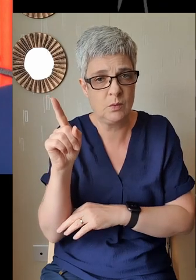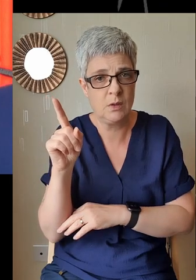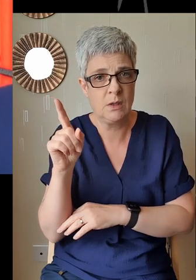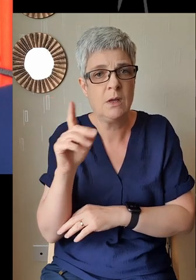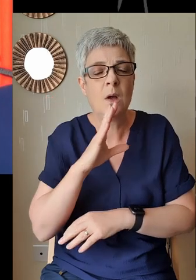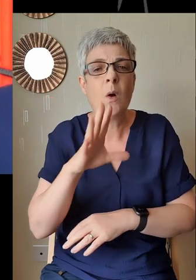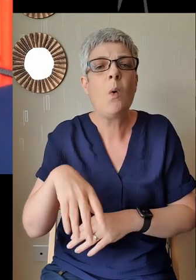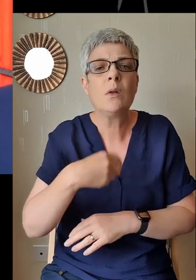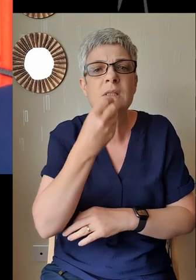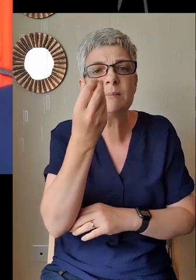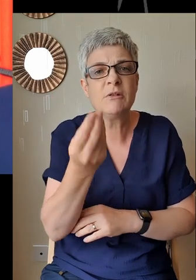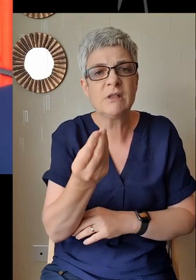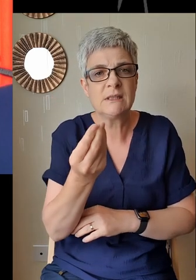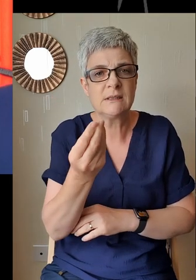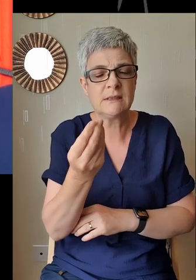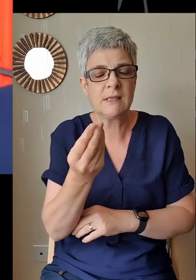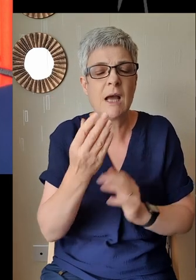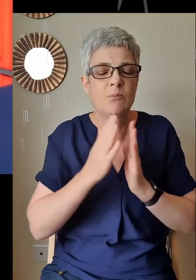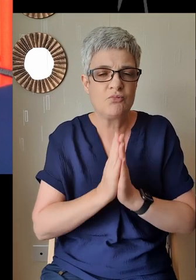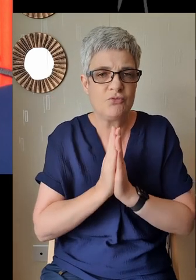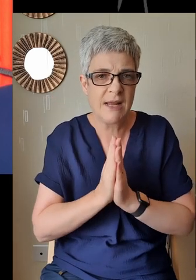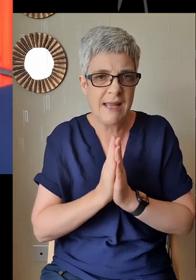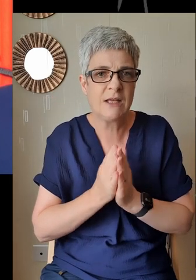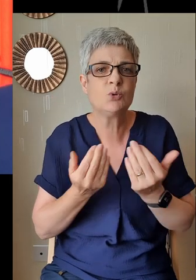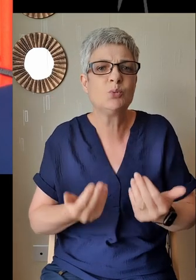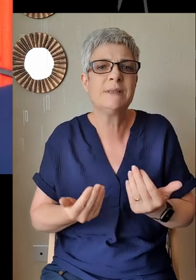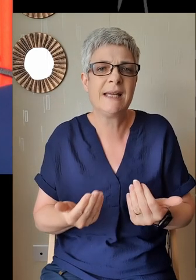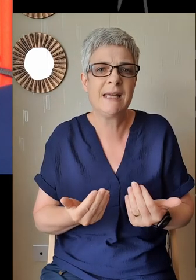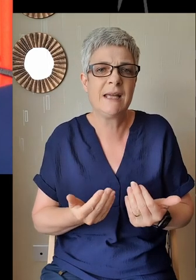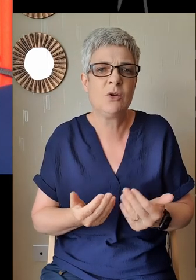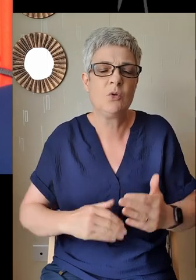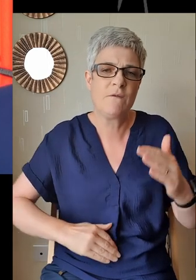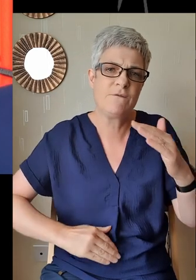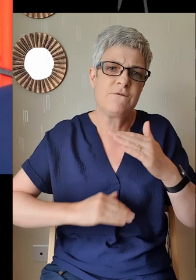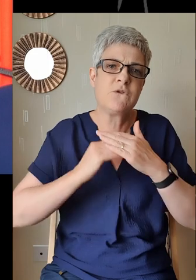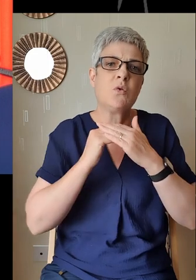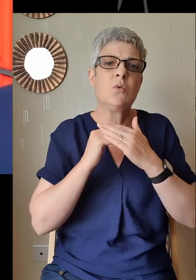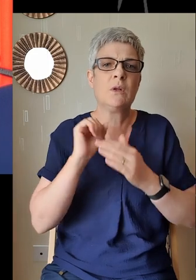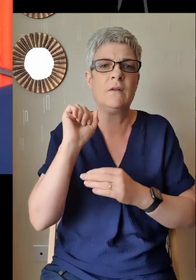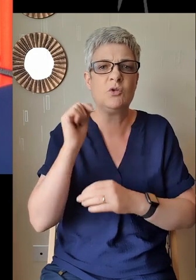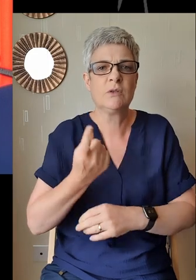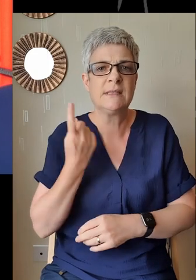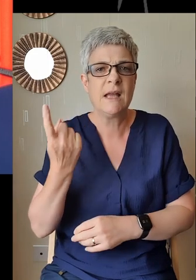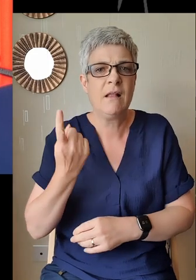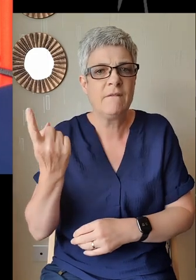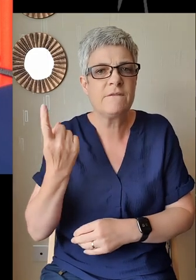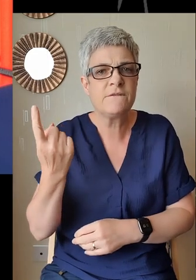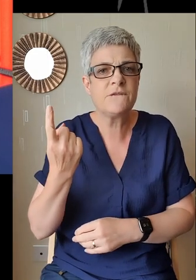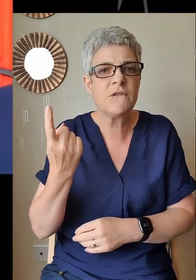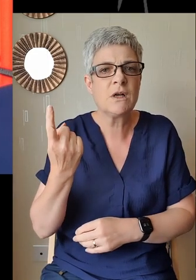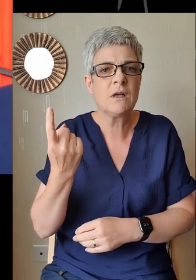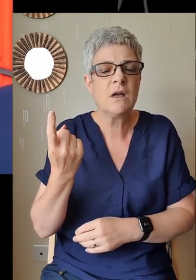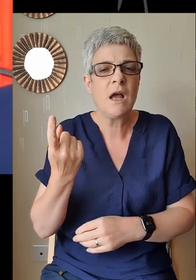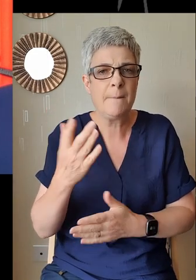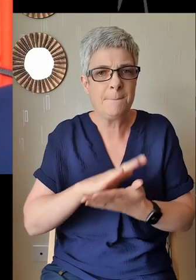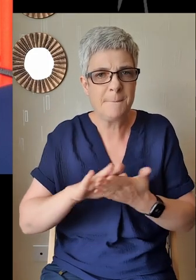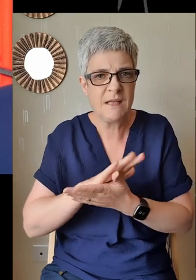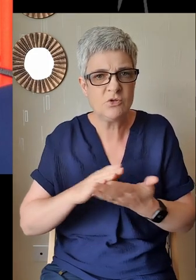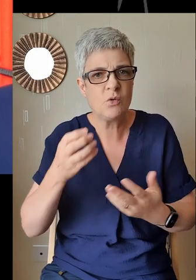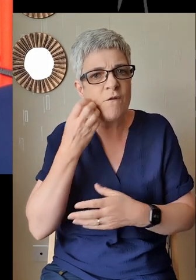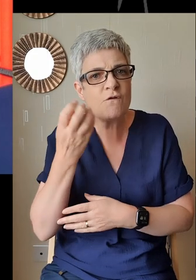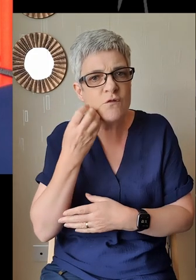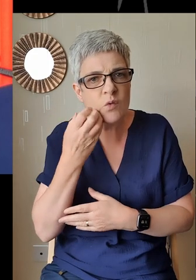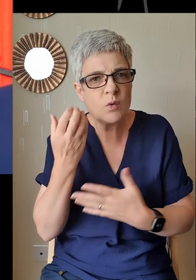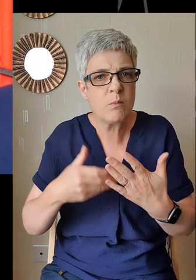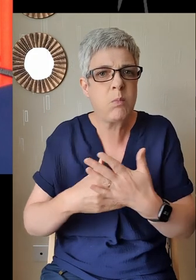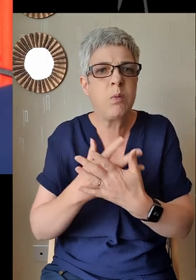Holy Spirit, I pray that this day you will fill me with yourself and cause your fruit to ripen in my